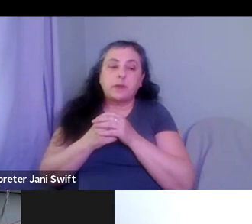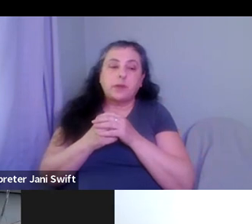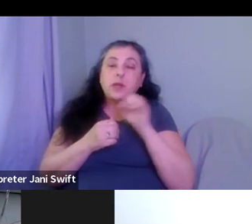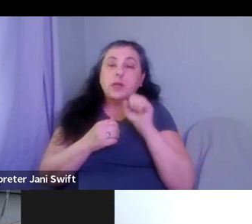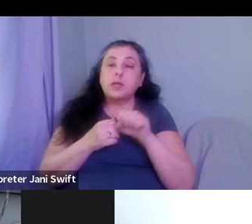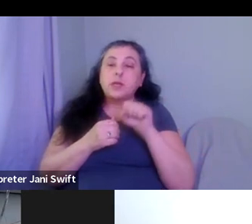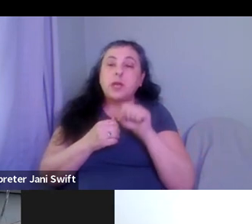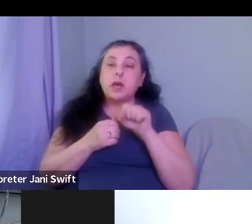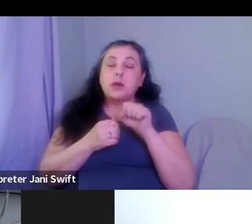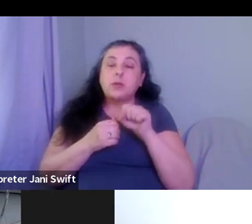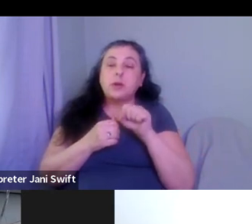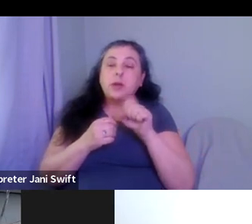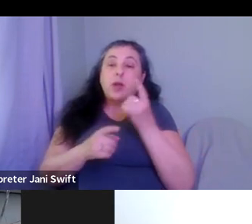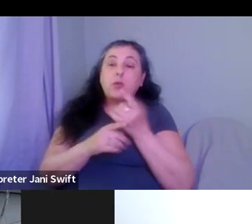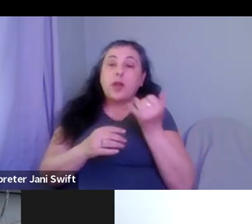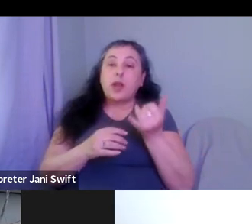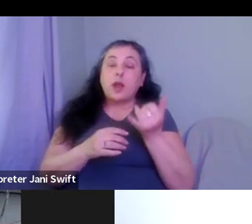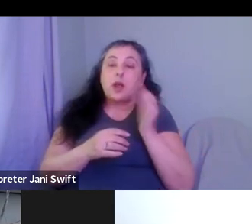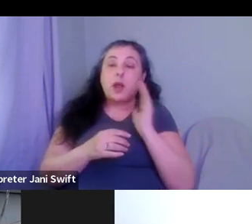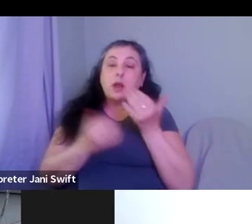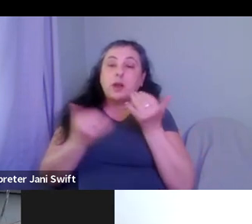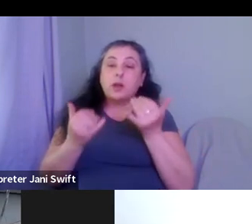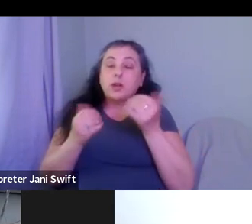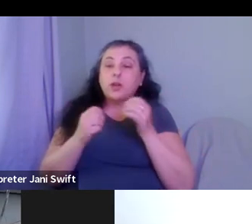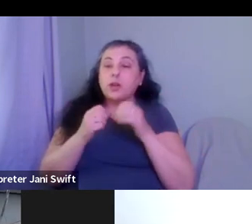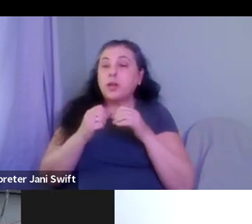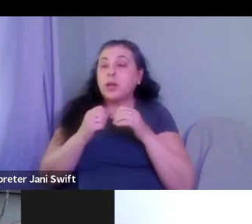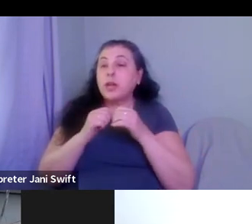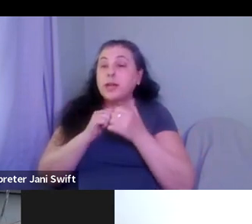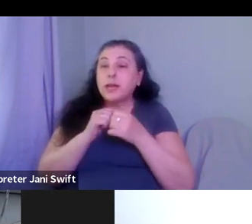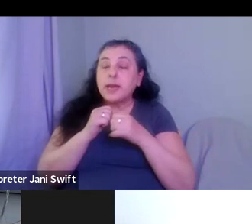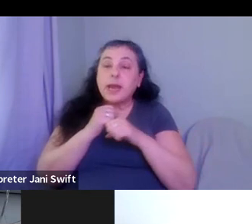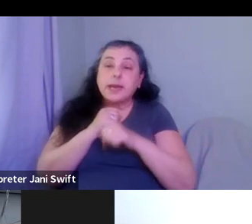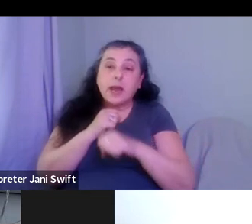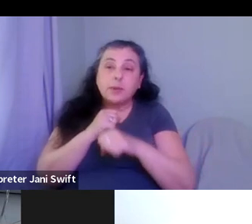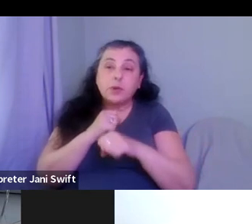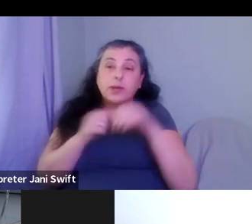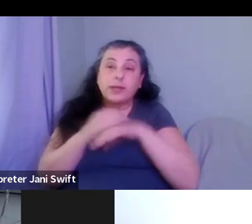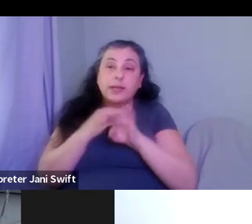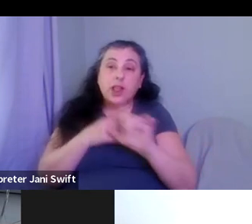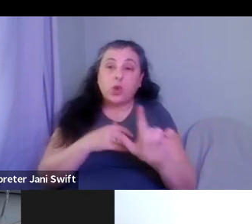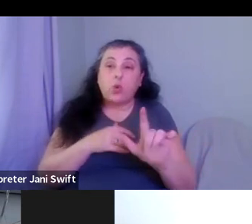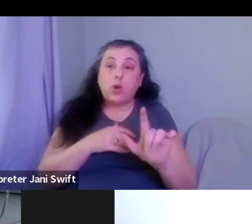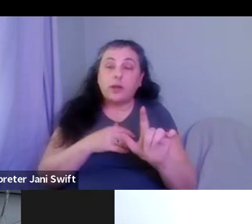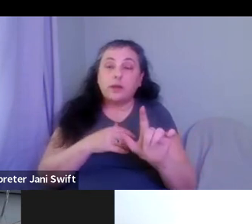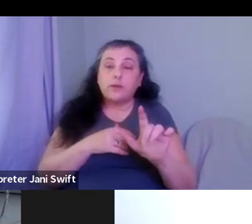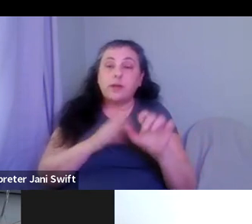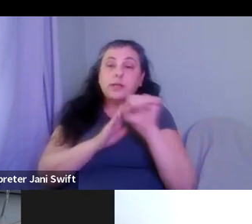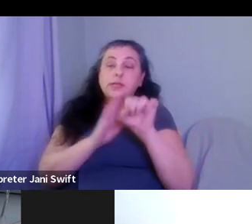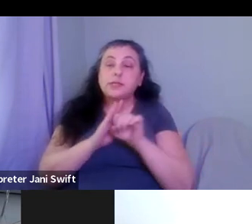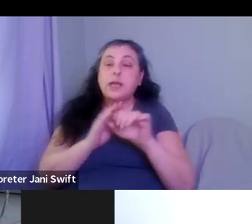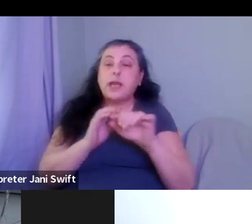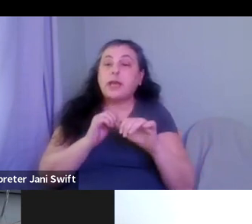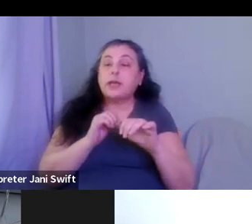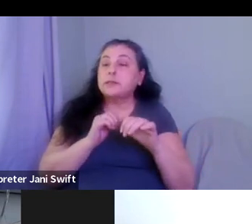Yes, so right now, our current campaign here in Illinois is our state campaign,